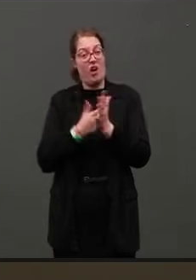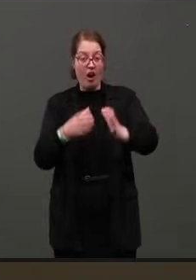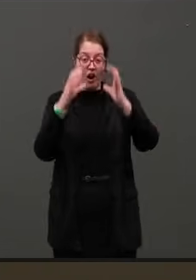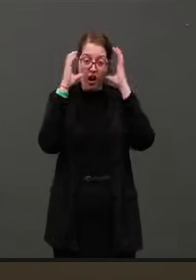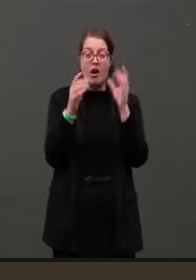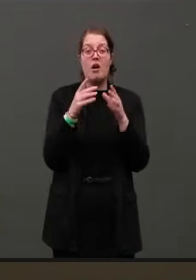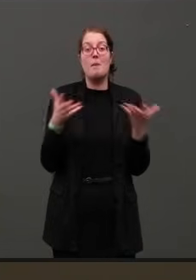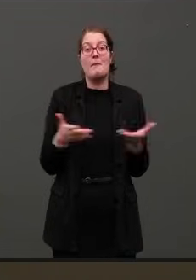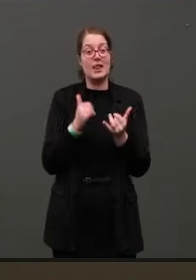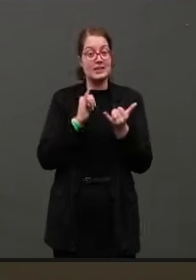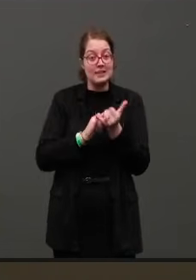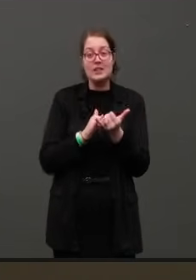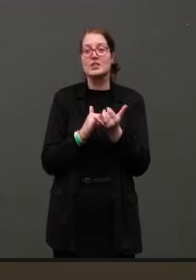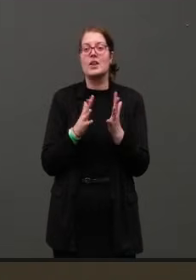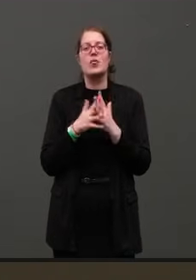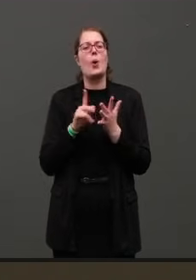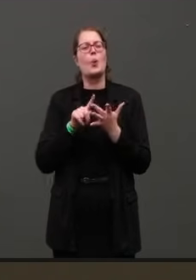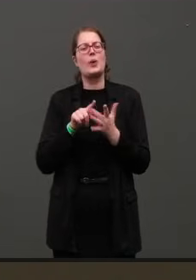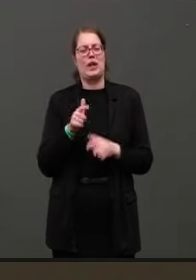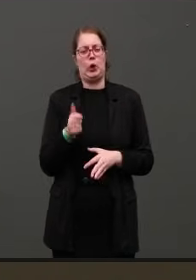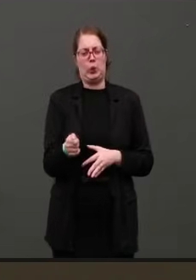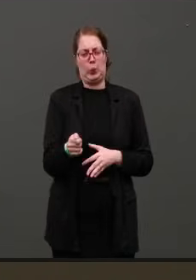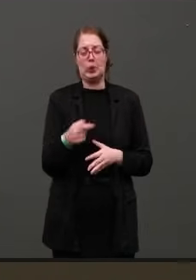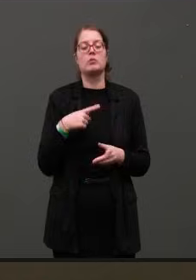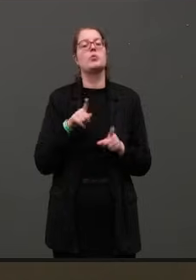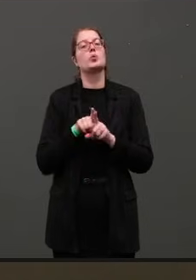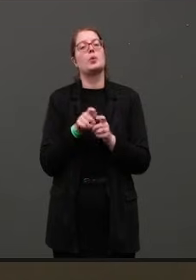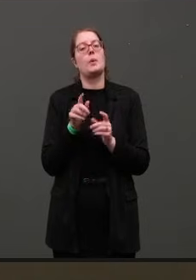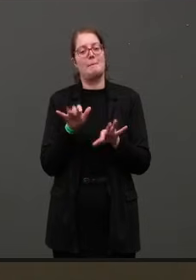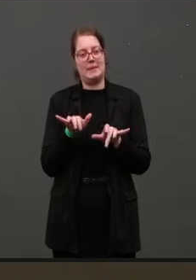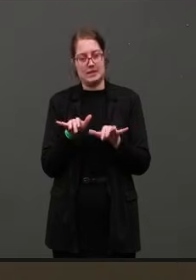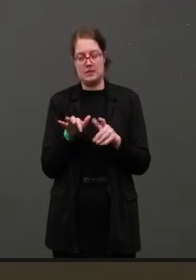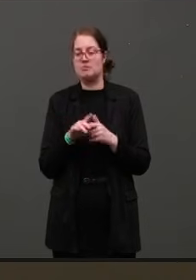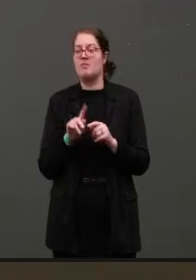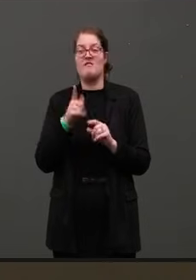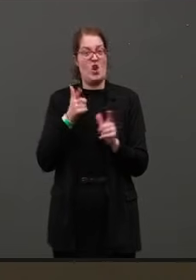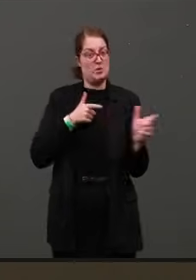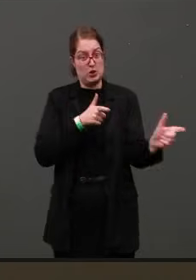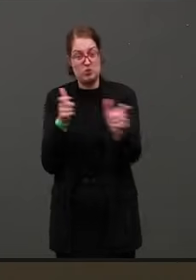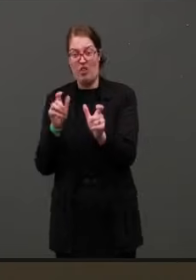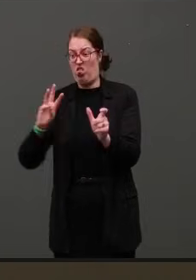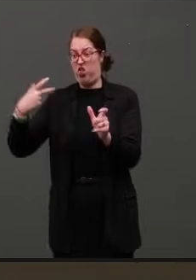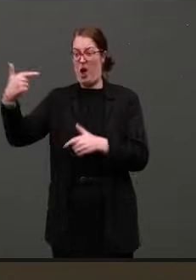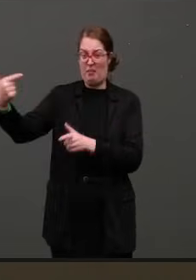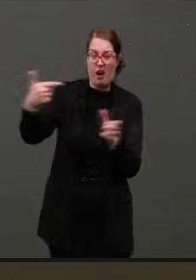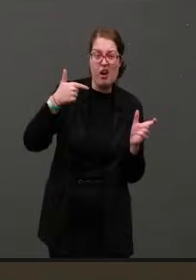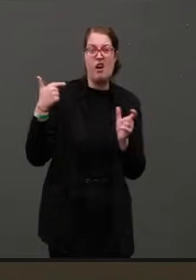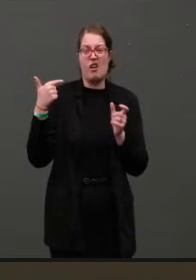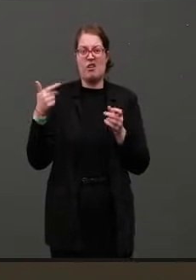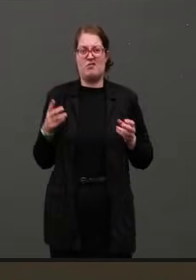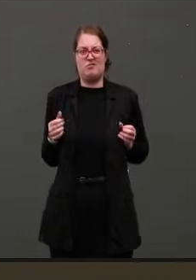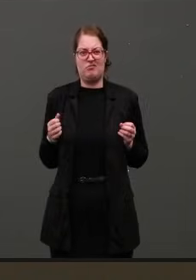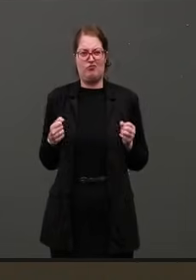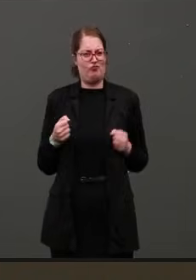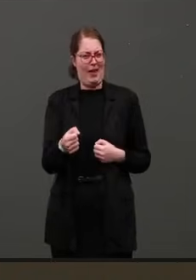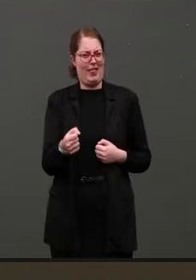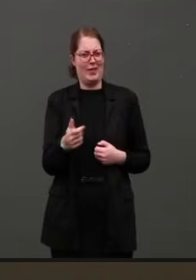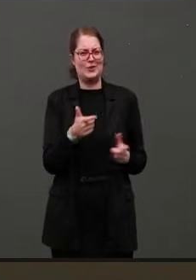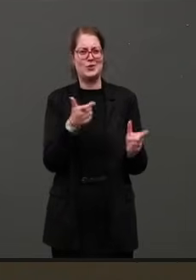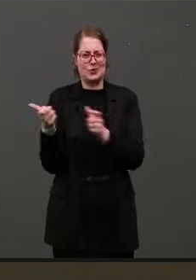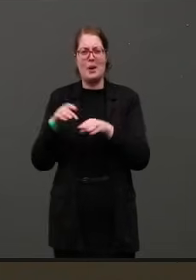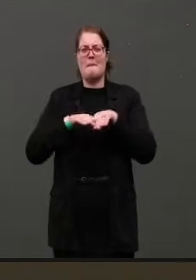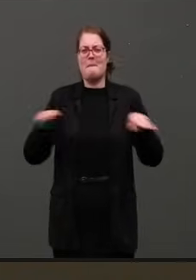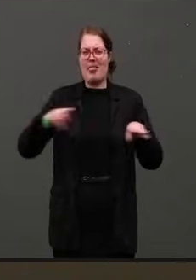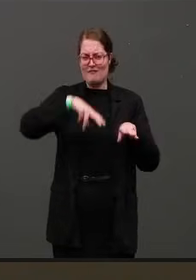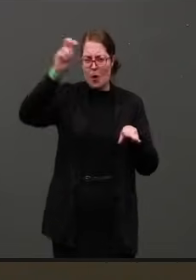of course for PC. I've written first-person shooters, third-person shooters, rail shooters, platformers, rhythm games, sports